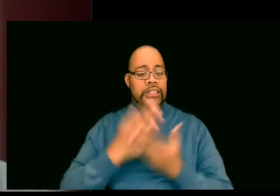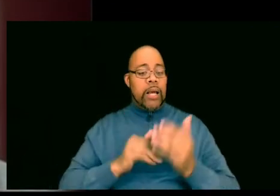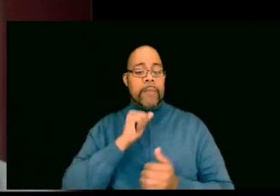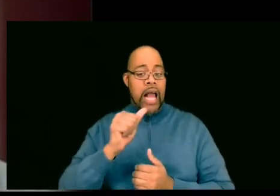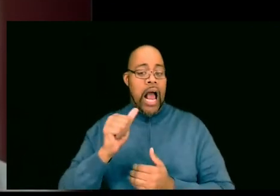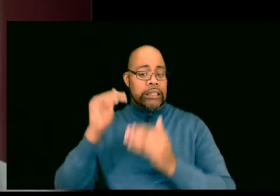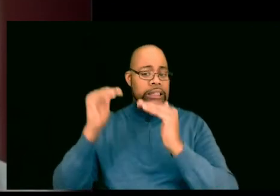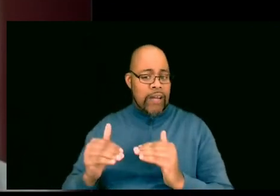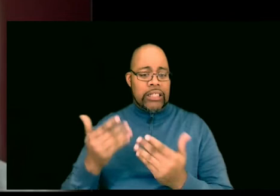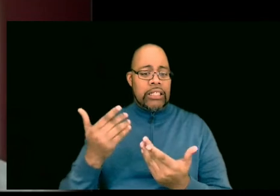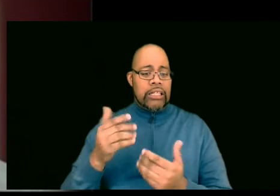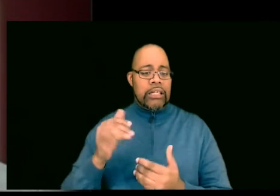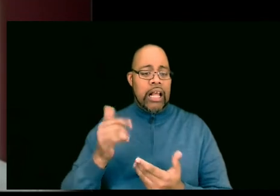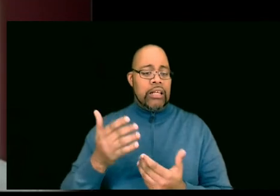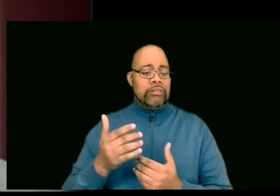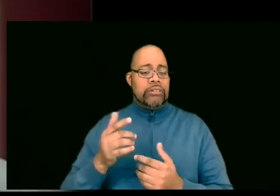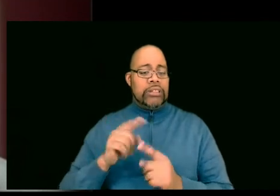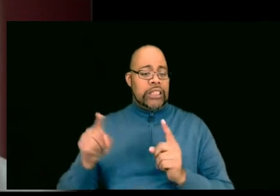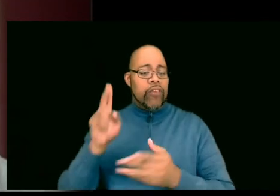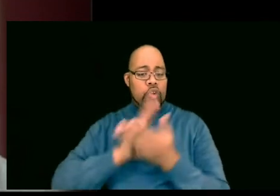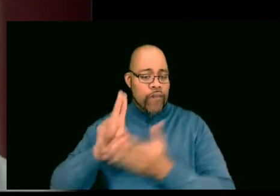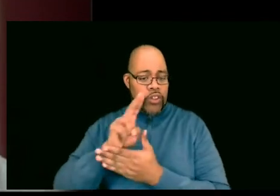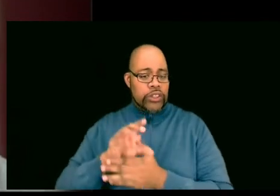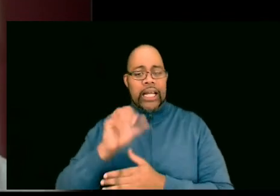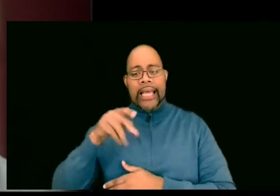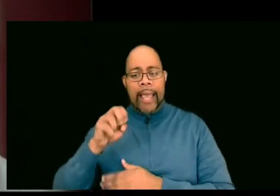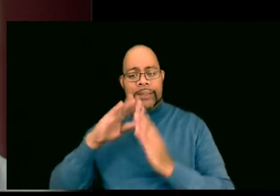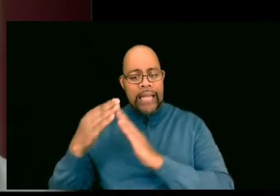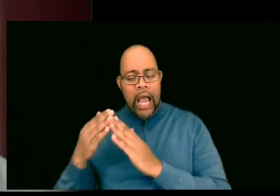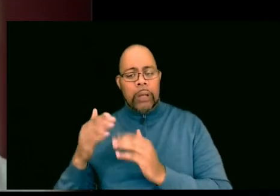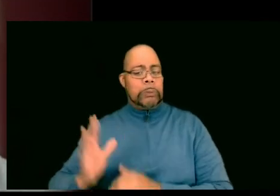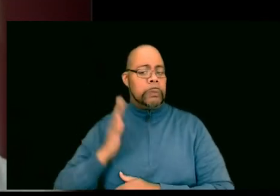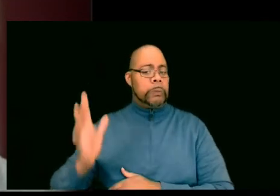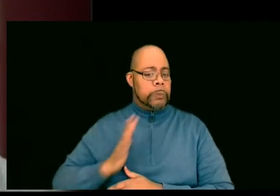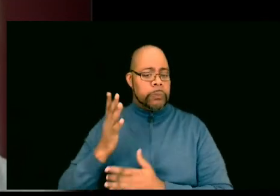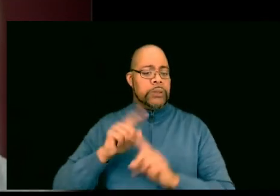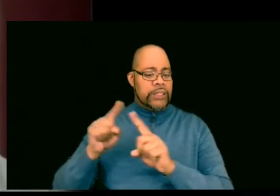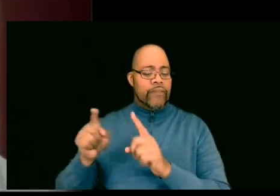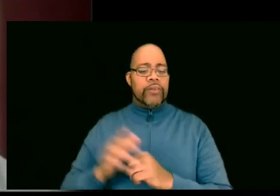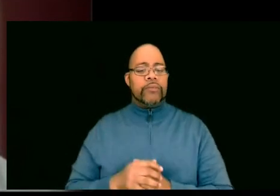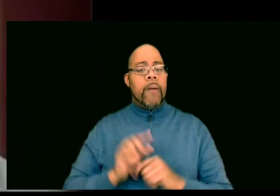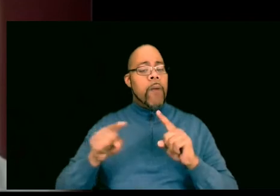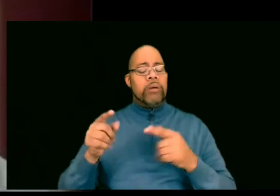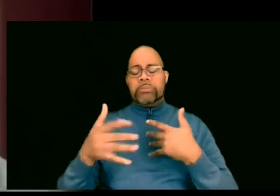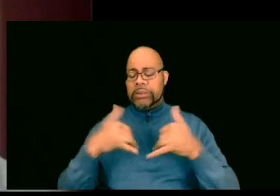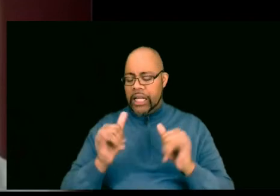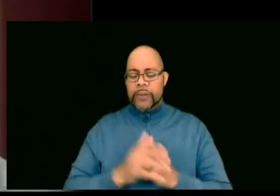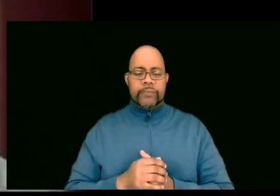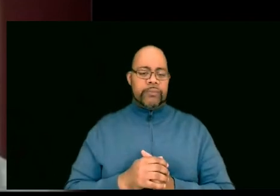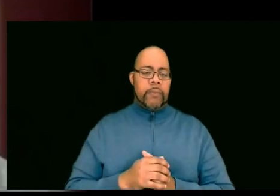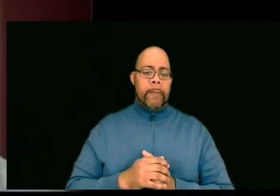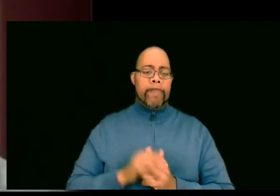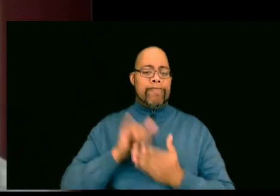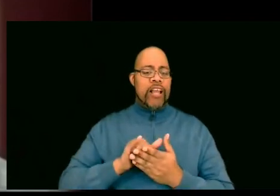and some non-disadvantaged like Stellenbosch or the University of Cape Town and Wits and Rhodes. But